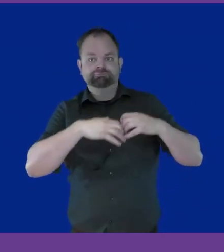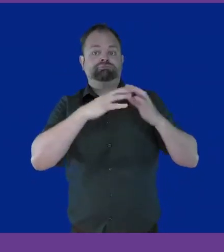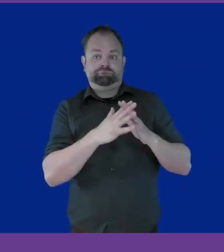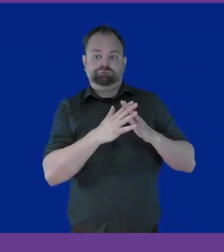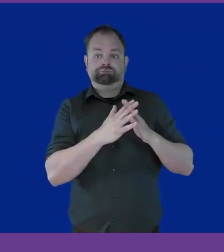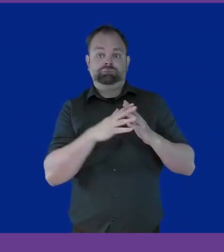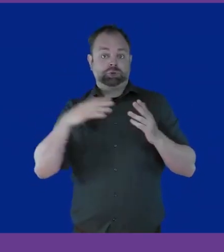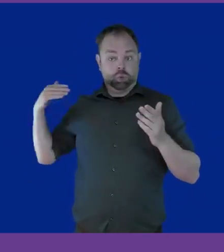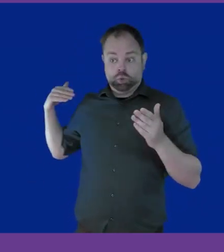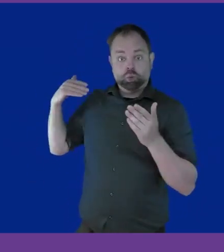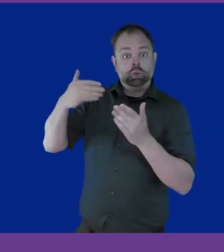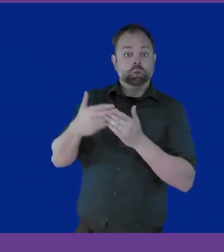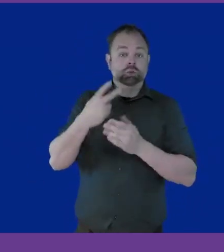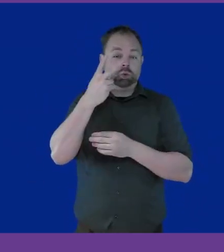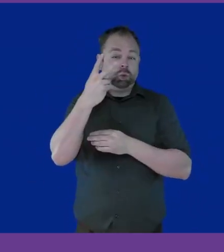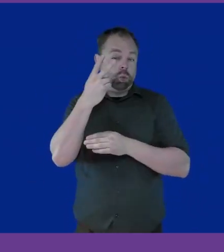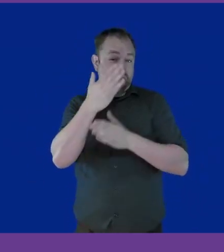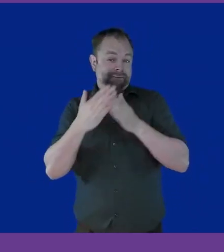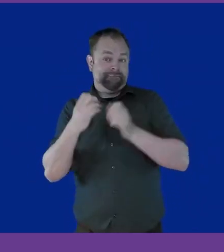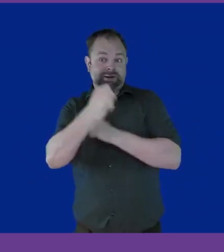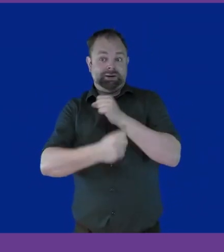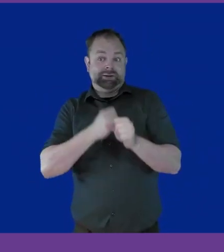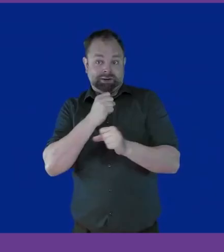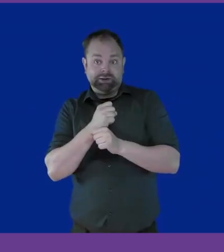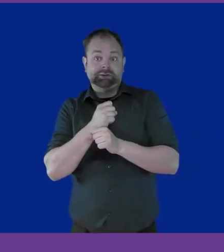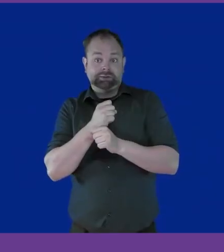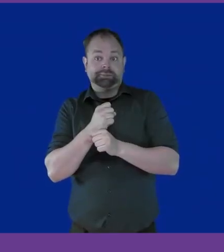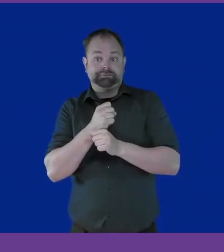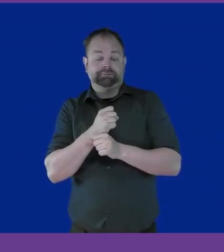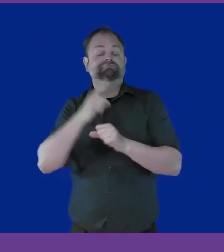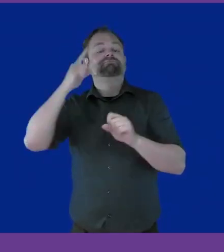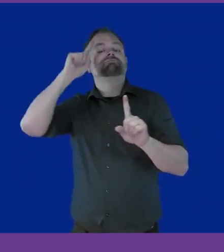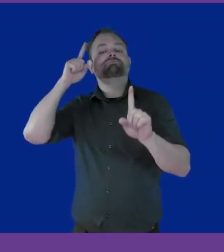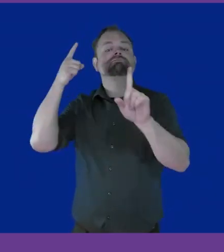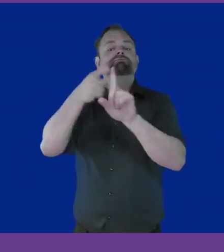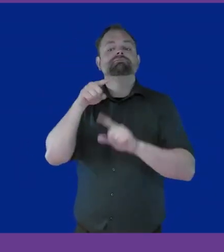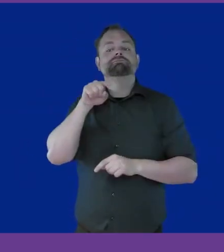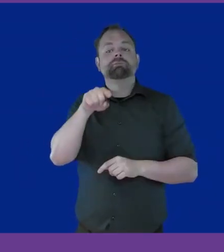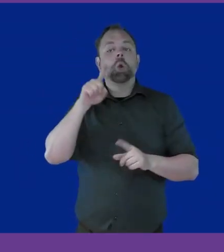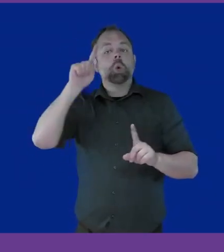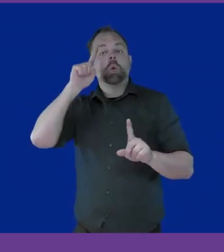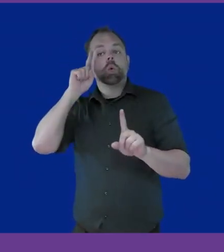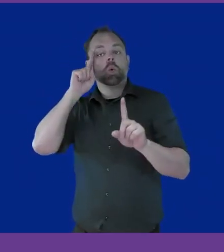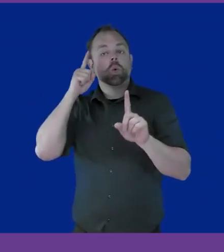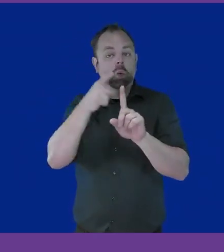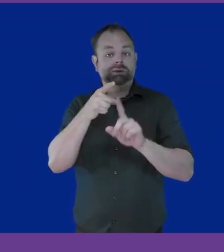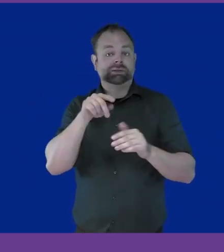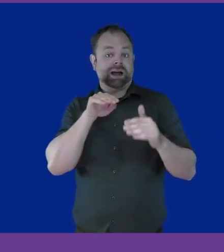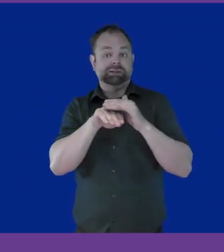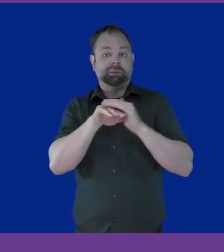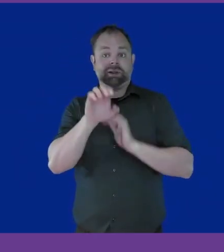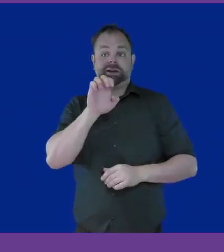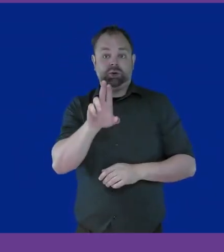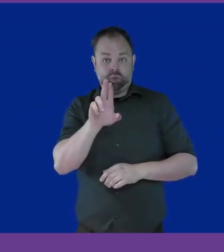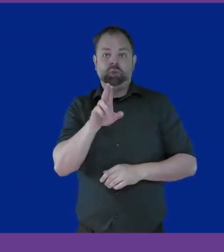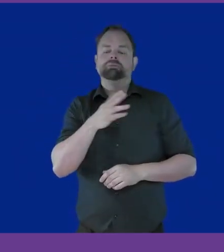implement, to adopt the accessibility, the different accessibility laws in Europe.